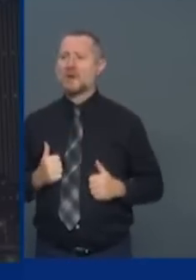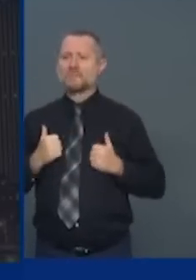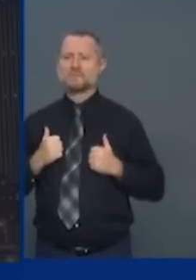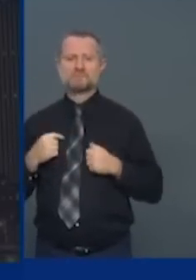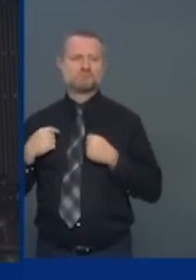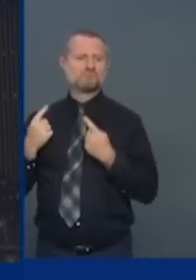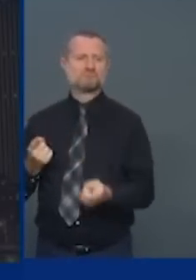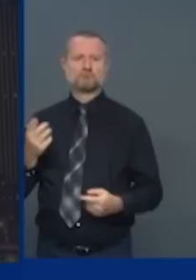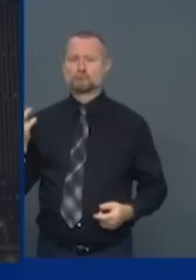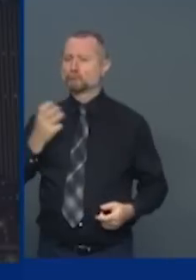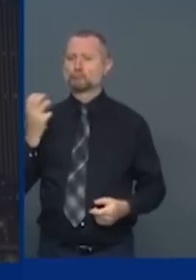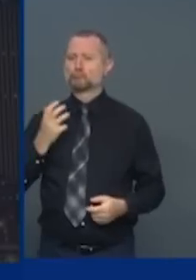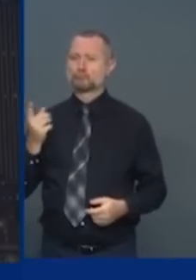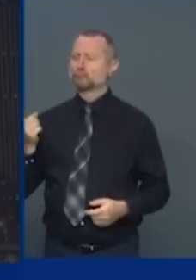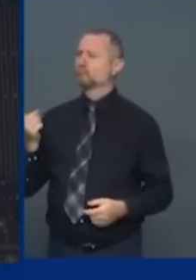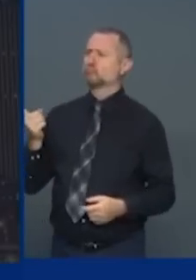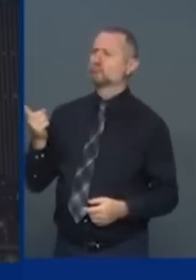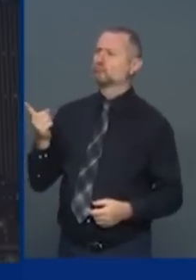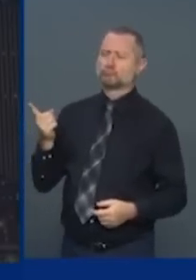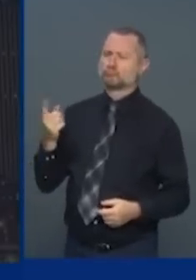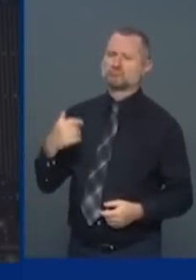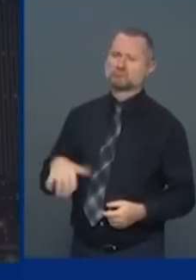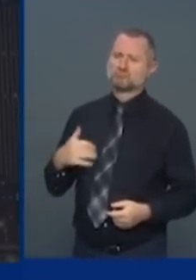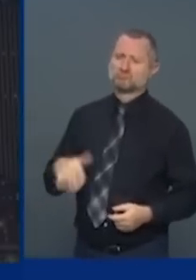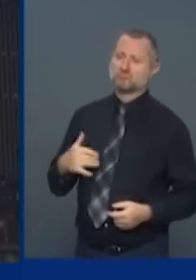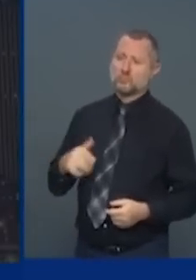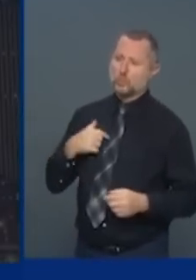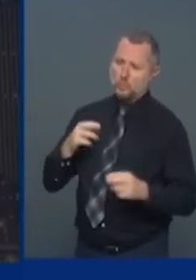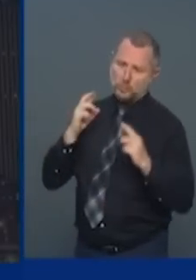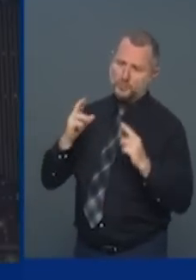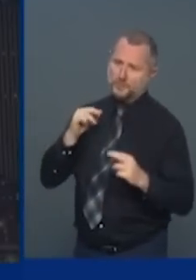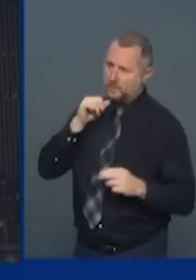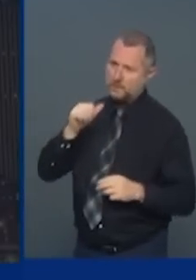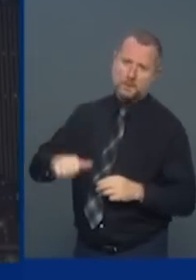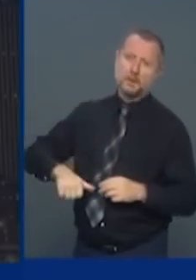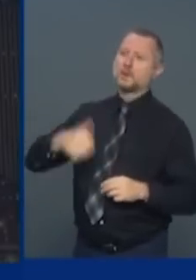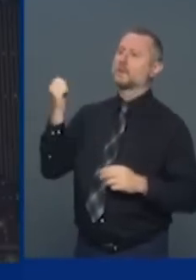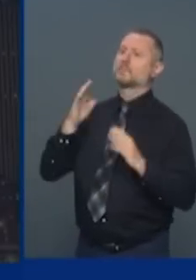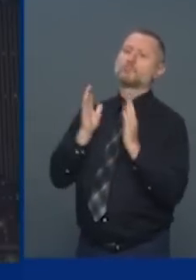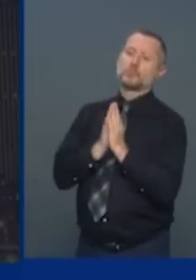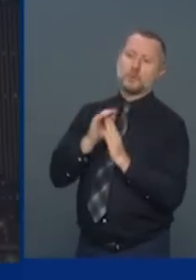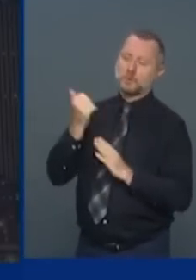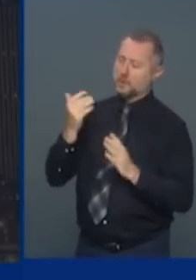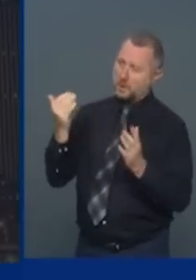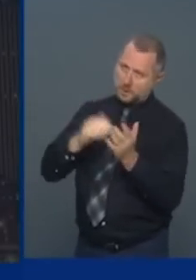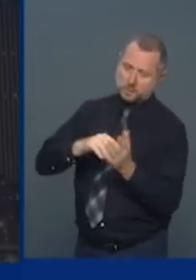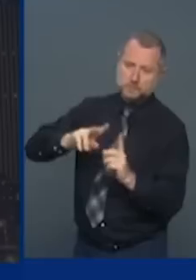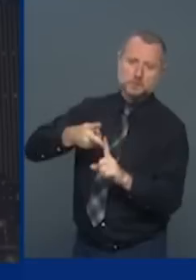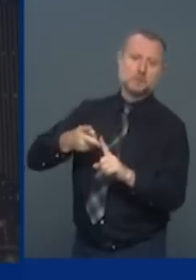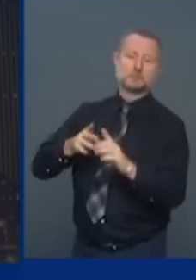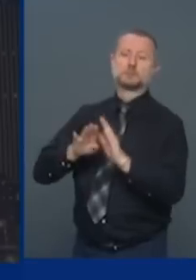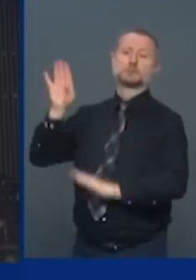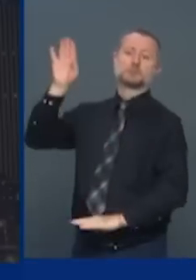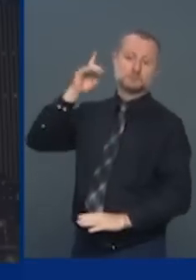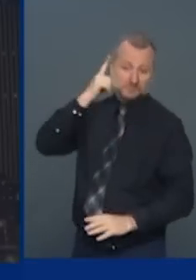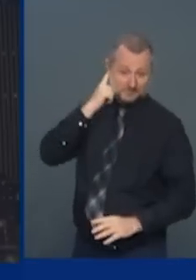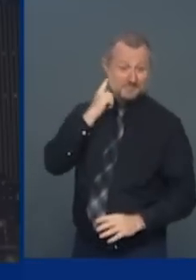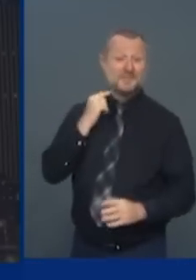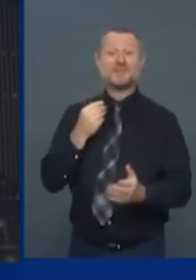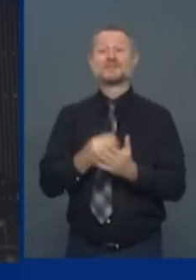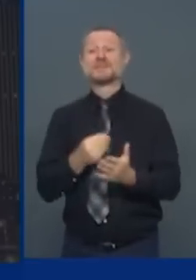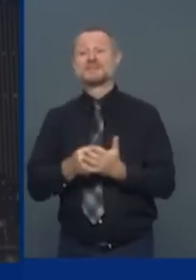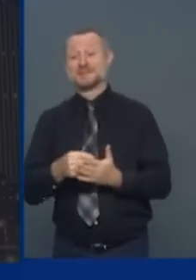COVID was the challenge of our lifetime. I hope and pray. But compared to what we went through with COVID, dealing with the